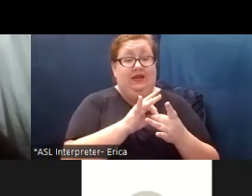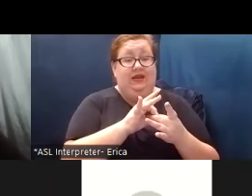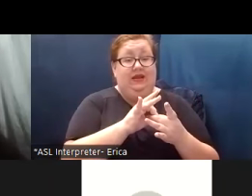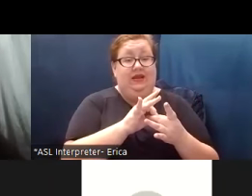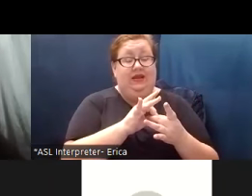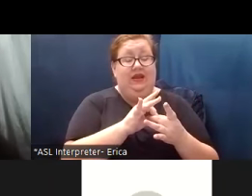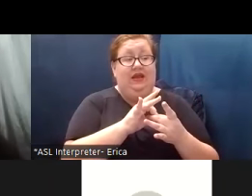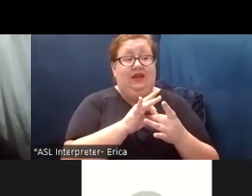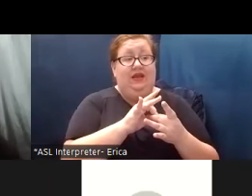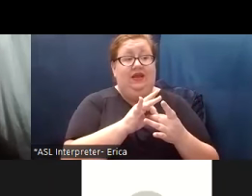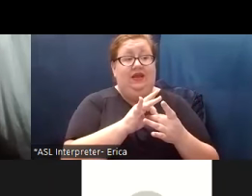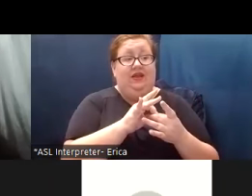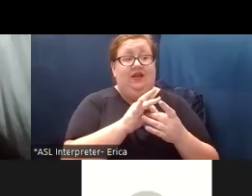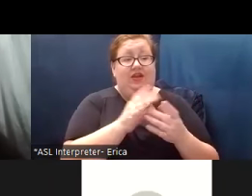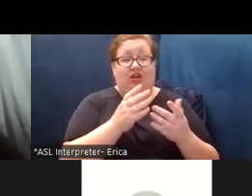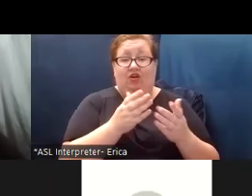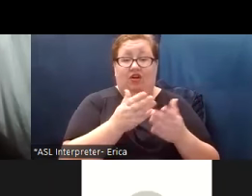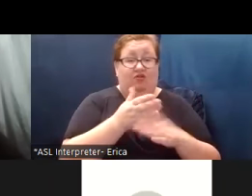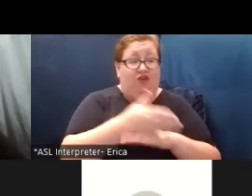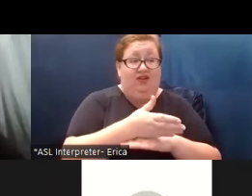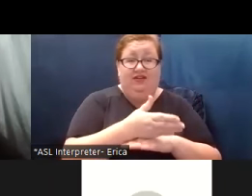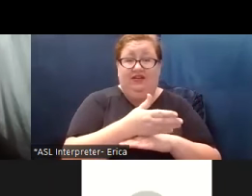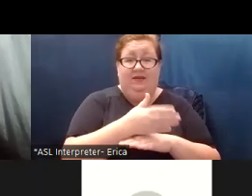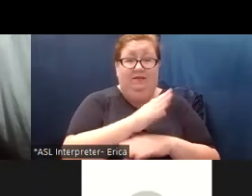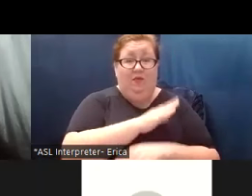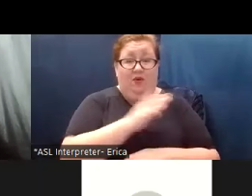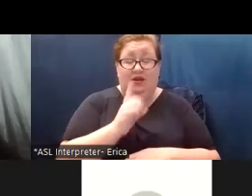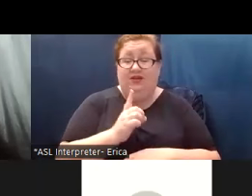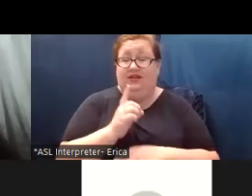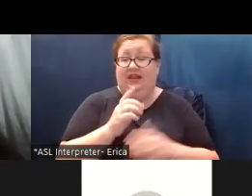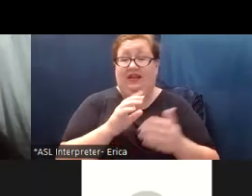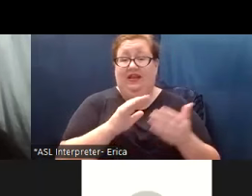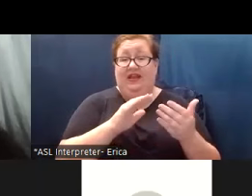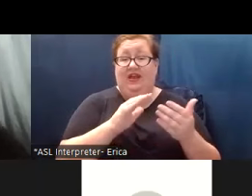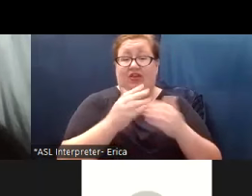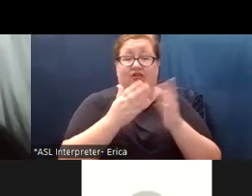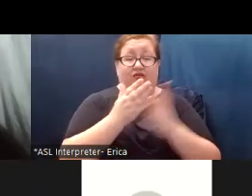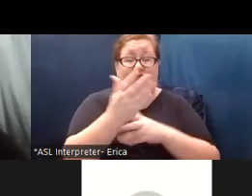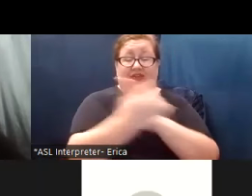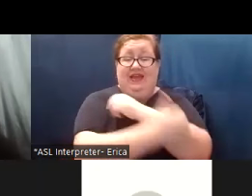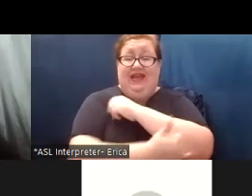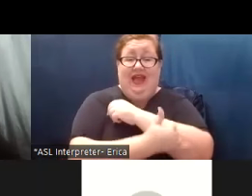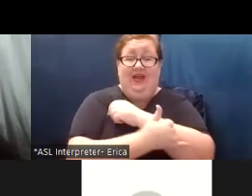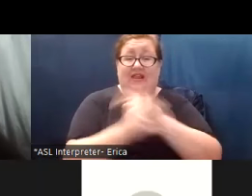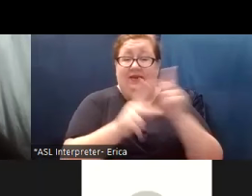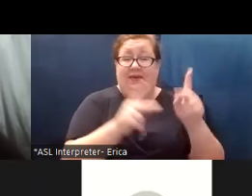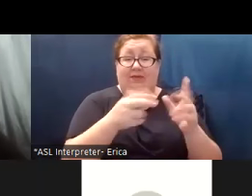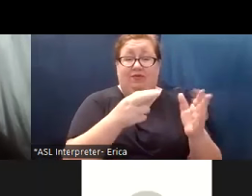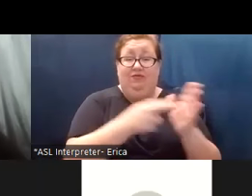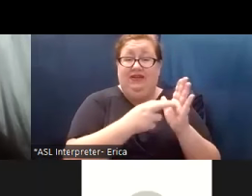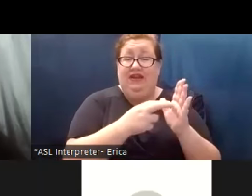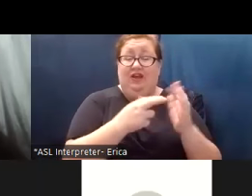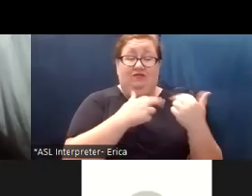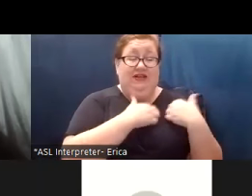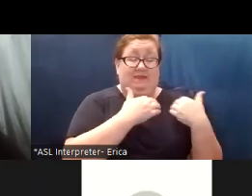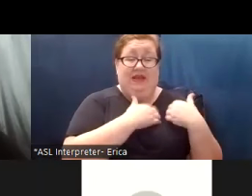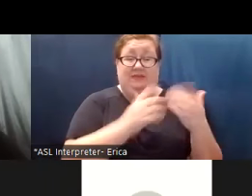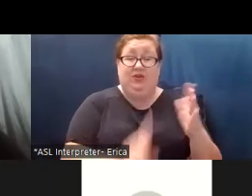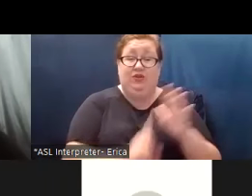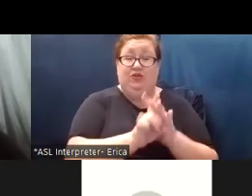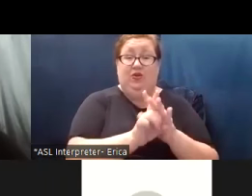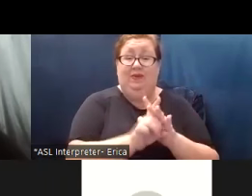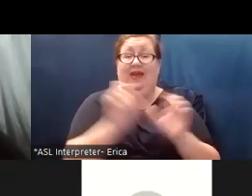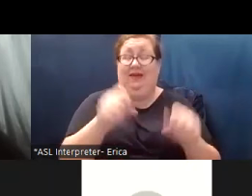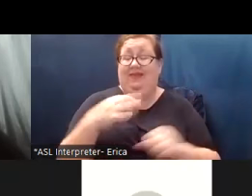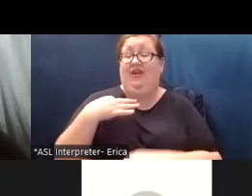or through the county, and people are responsible to show up, at a round table, there can be volunteer